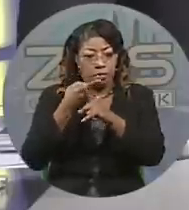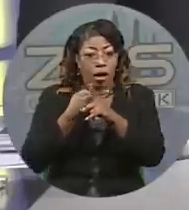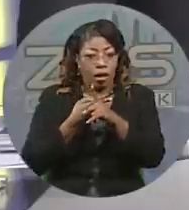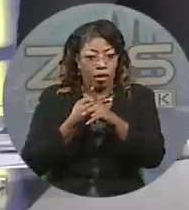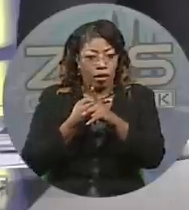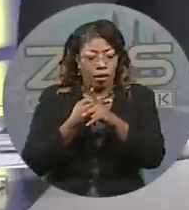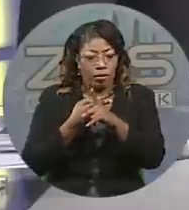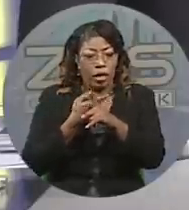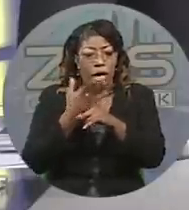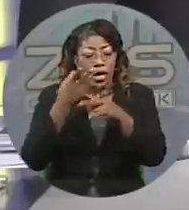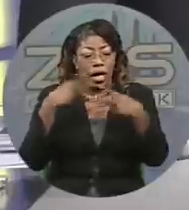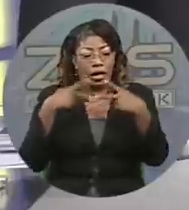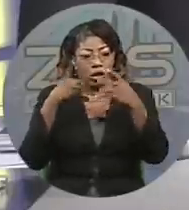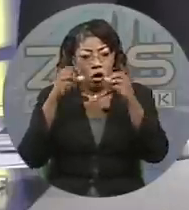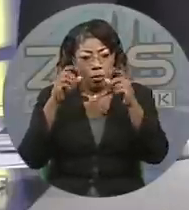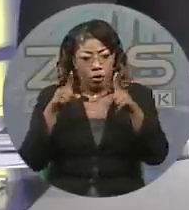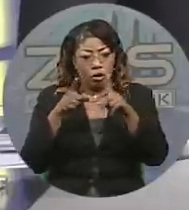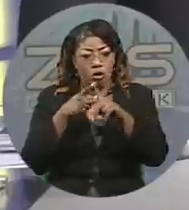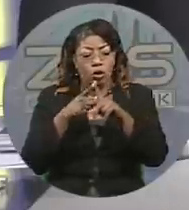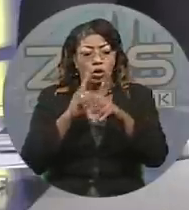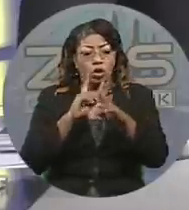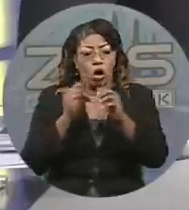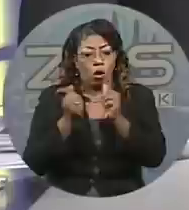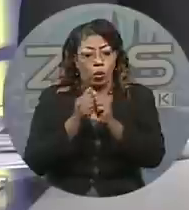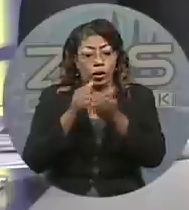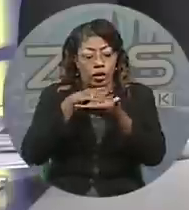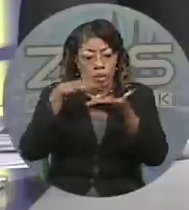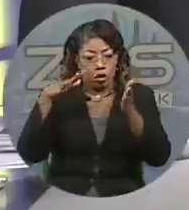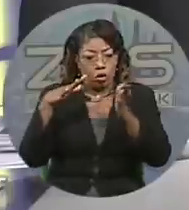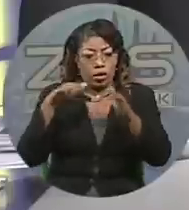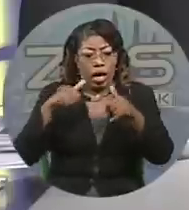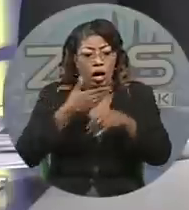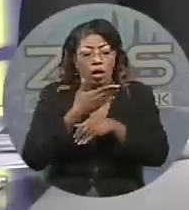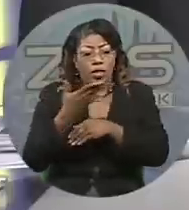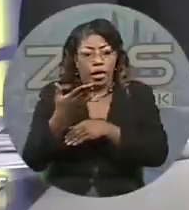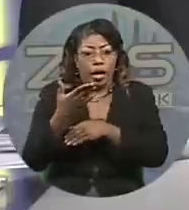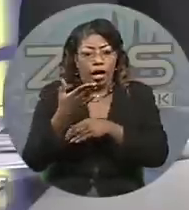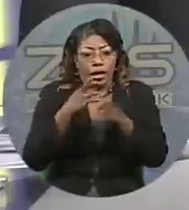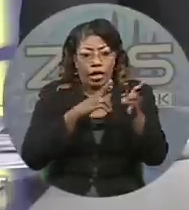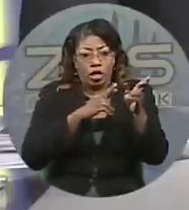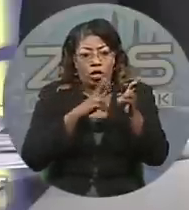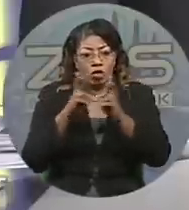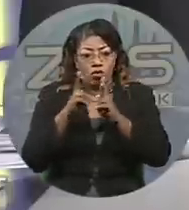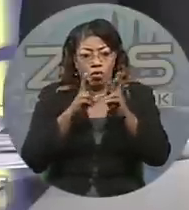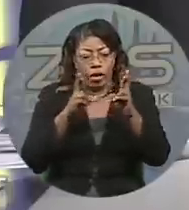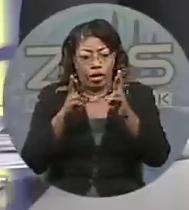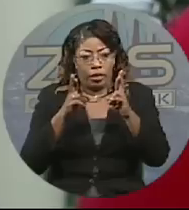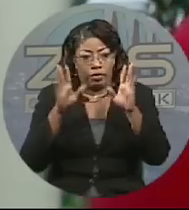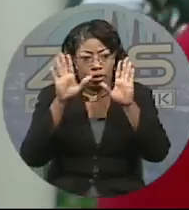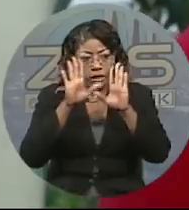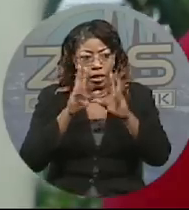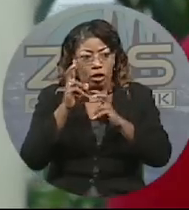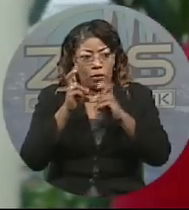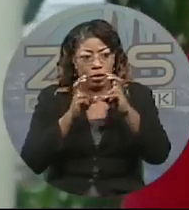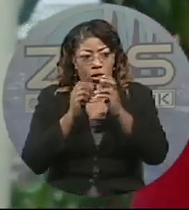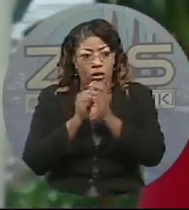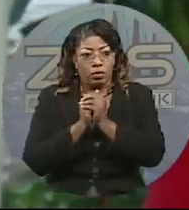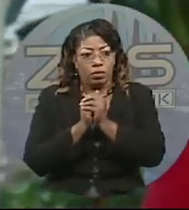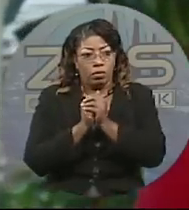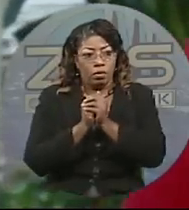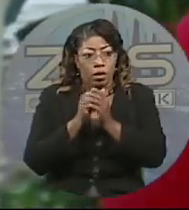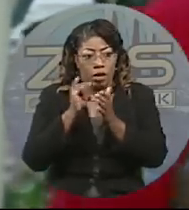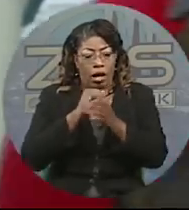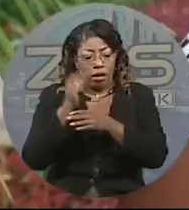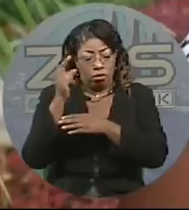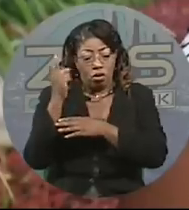got a chance to hang out with the students to see how they're preparing ahead of Sunday's competition. Just watch out, because I know I'm going to win.